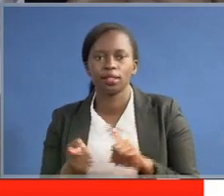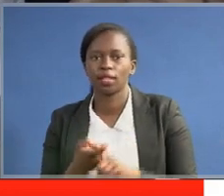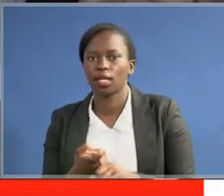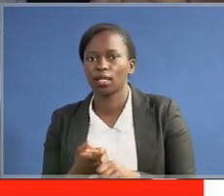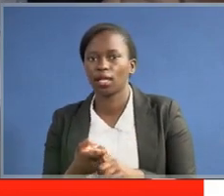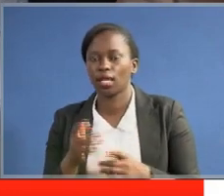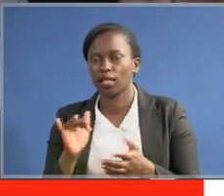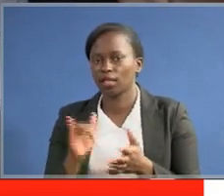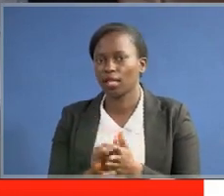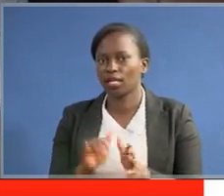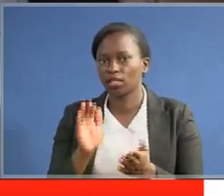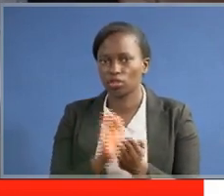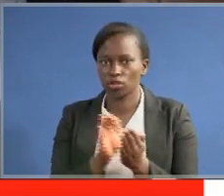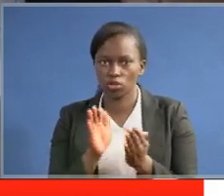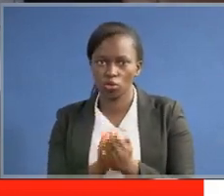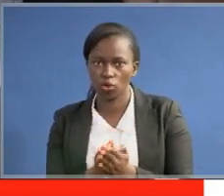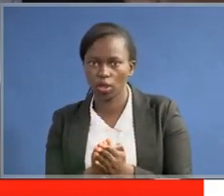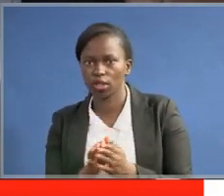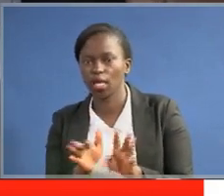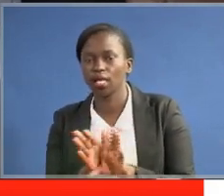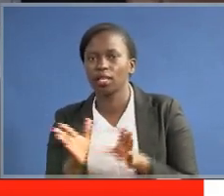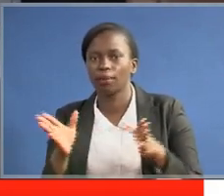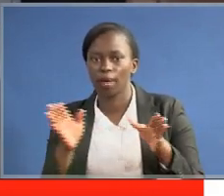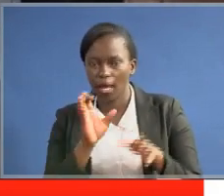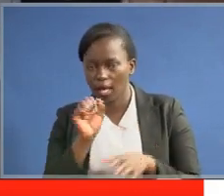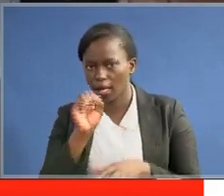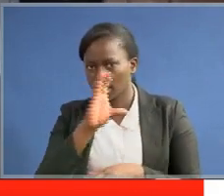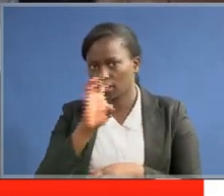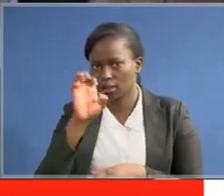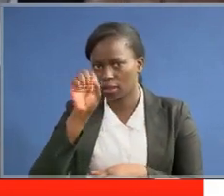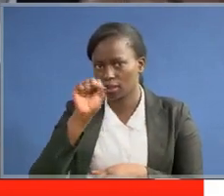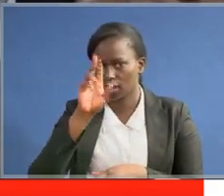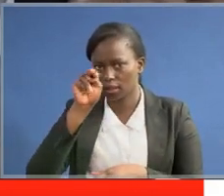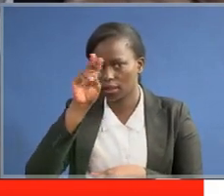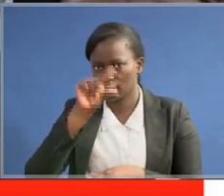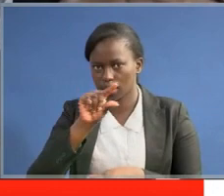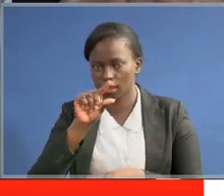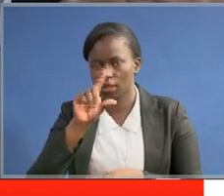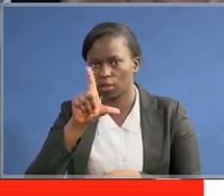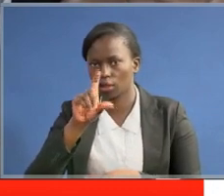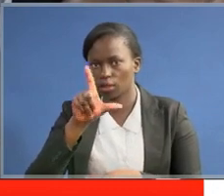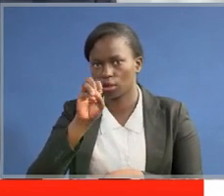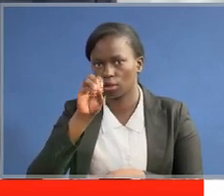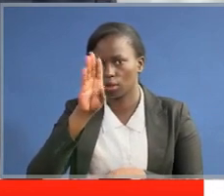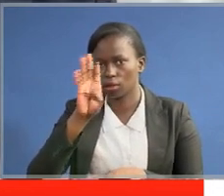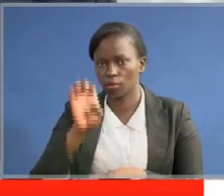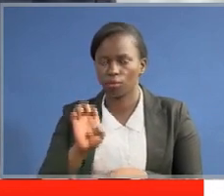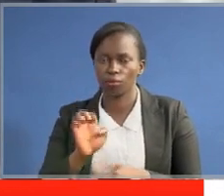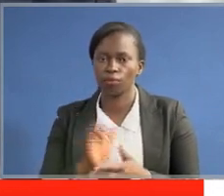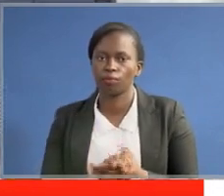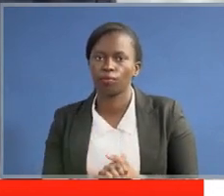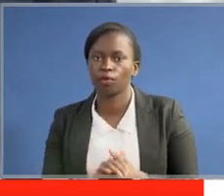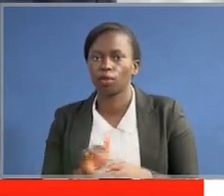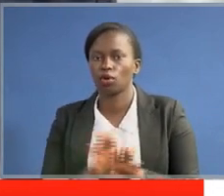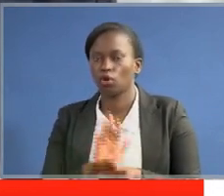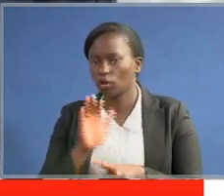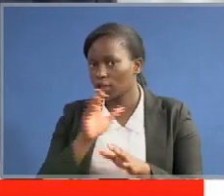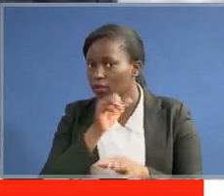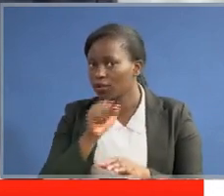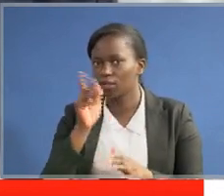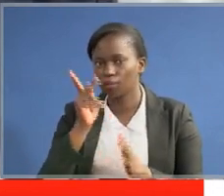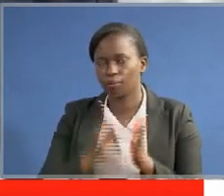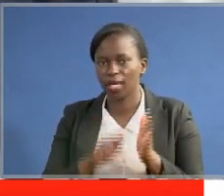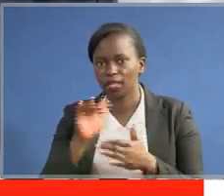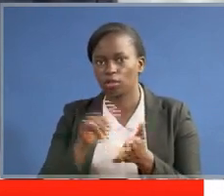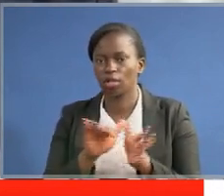storage facilities and also accessing global markets. That's where we are moving. On his part,